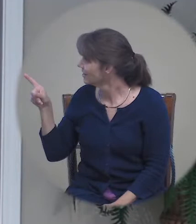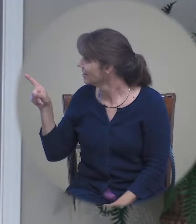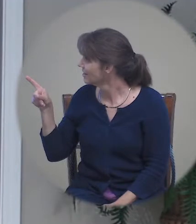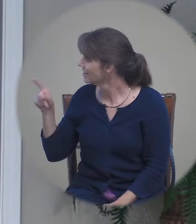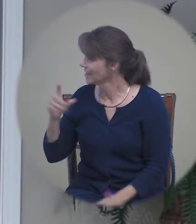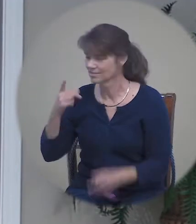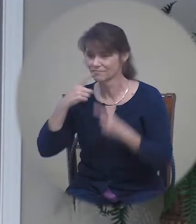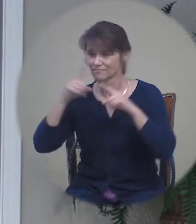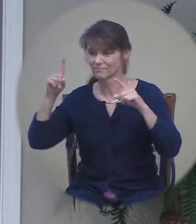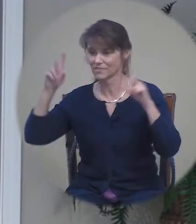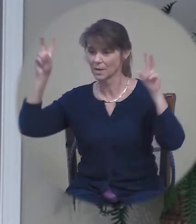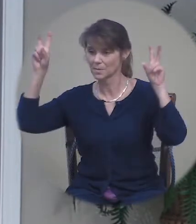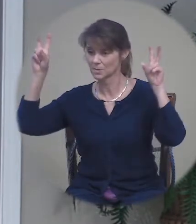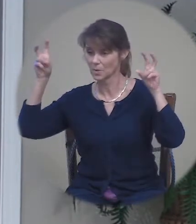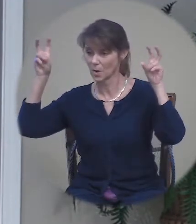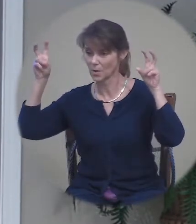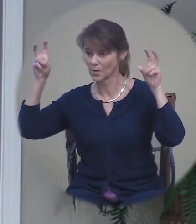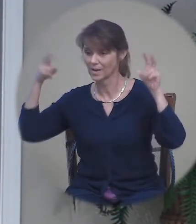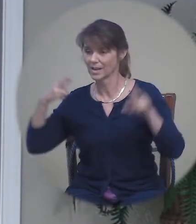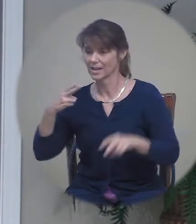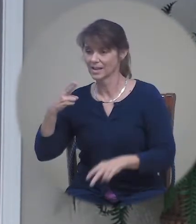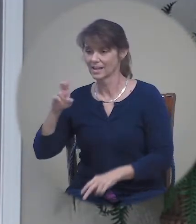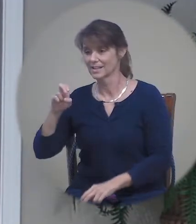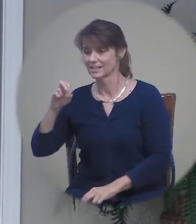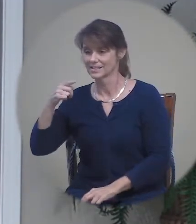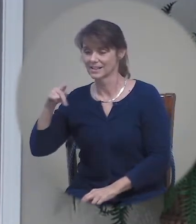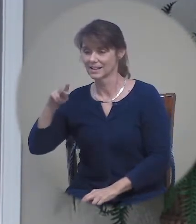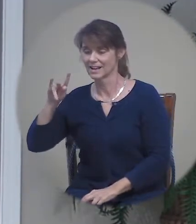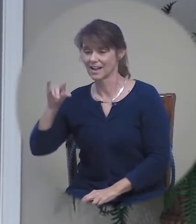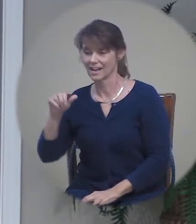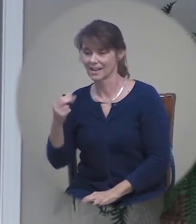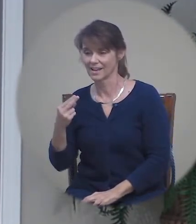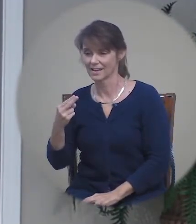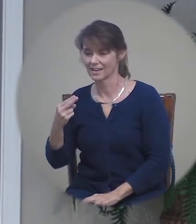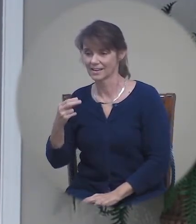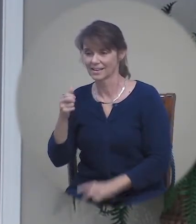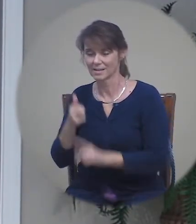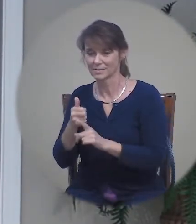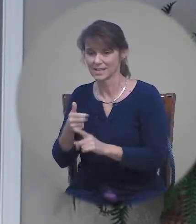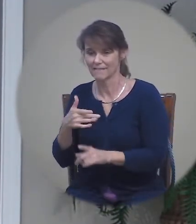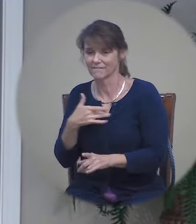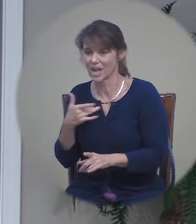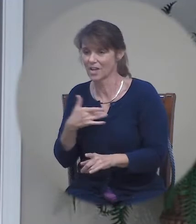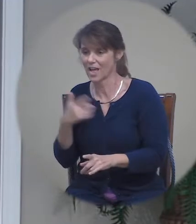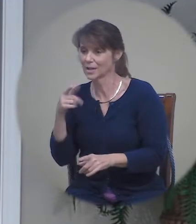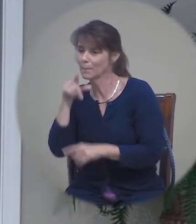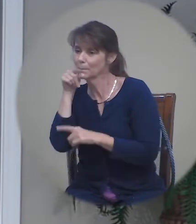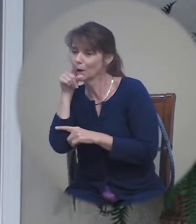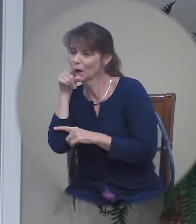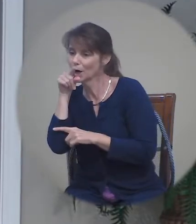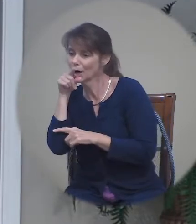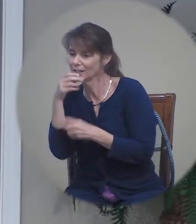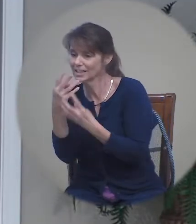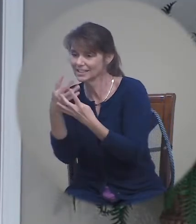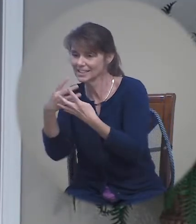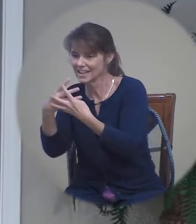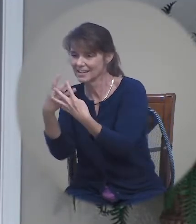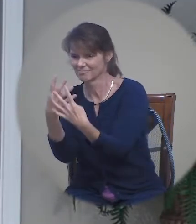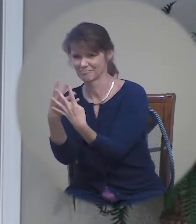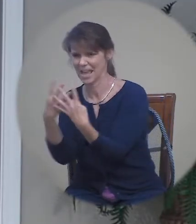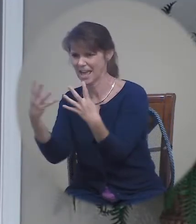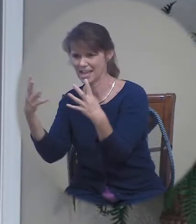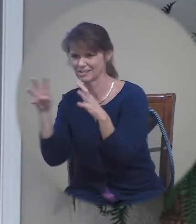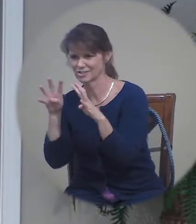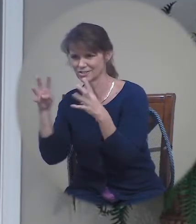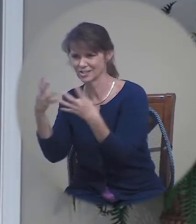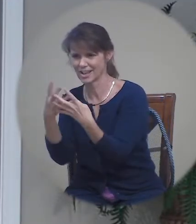just mentioned. He said, Hezekiah himself, I locked up in Jerusalem like a bird in it. I'm just pretending it didn't happen. I set